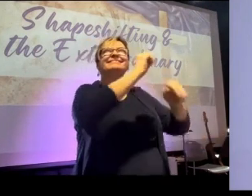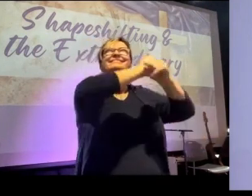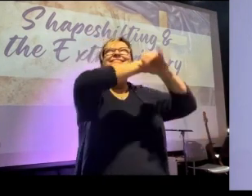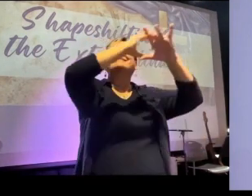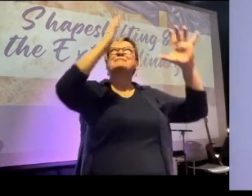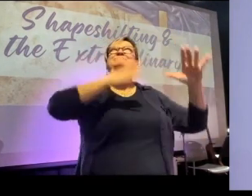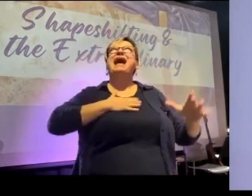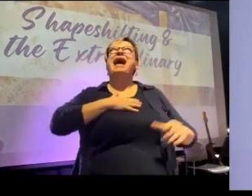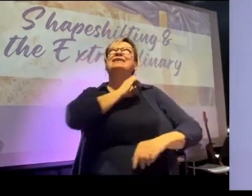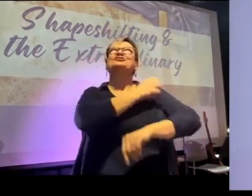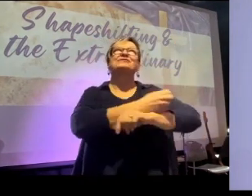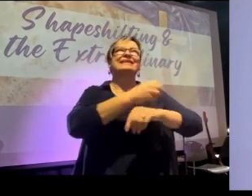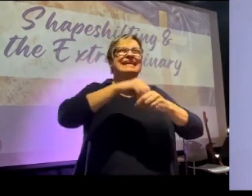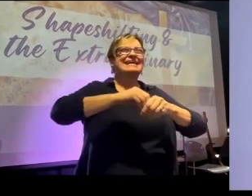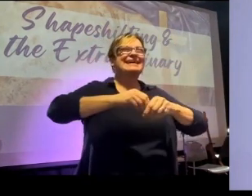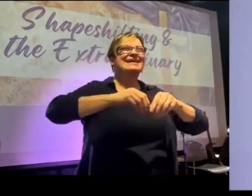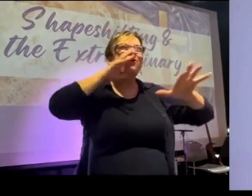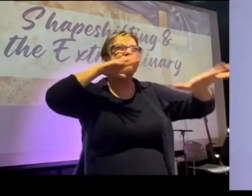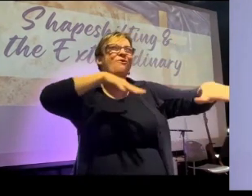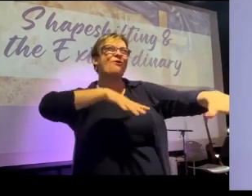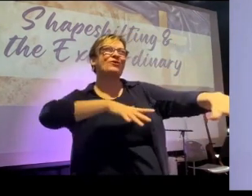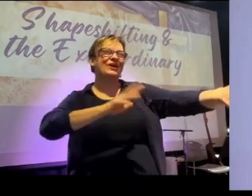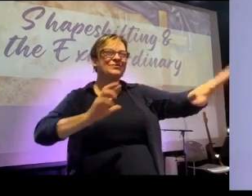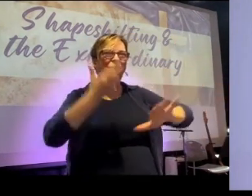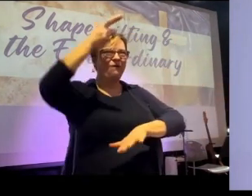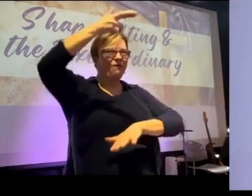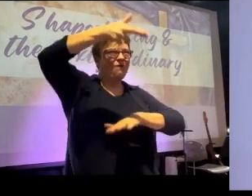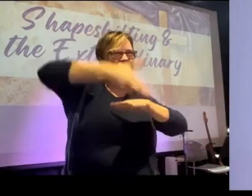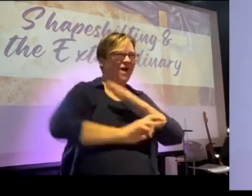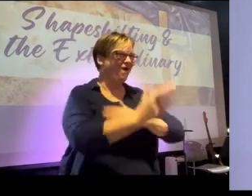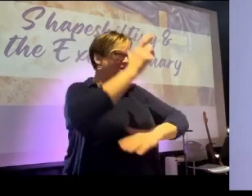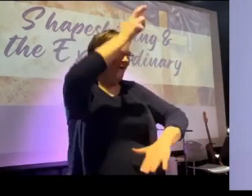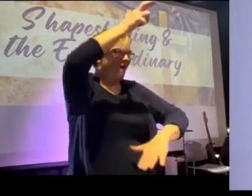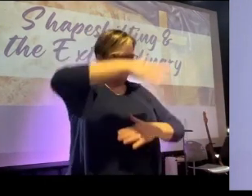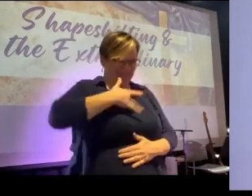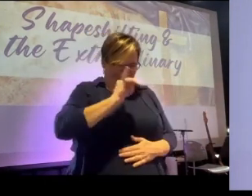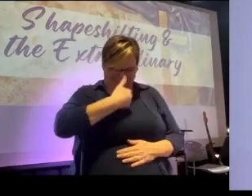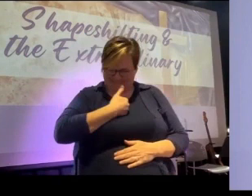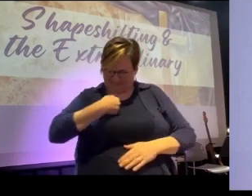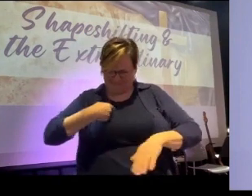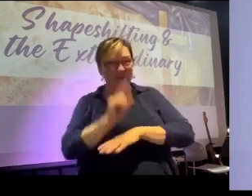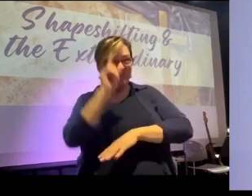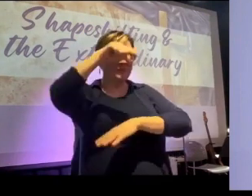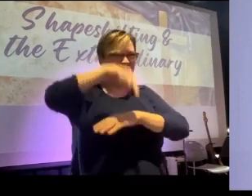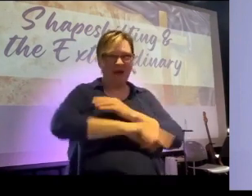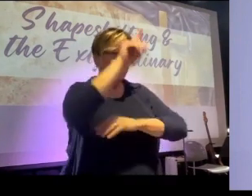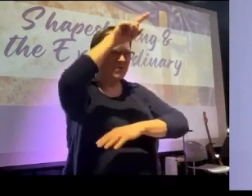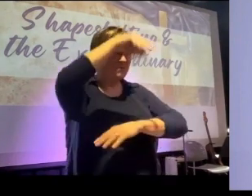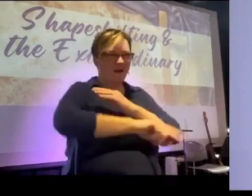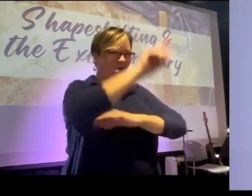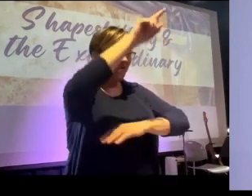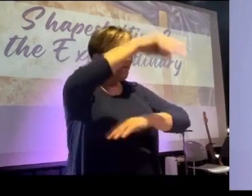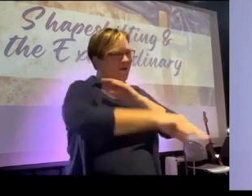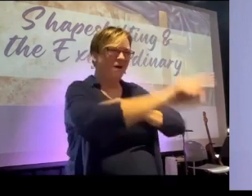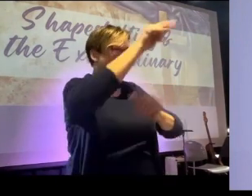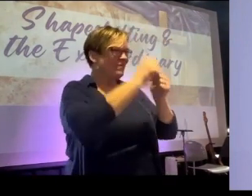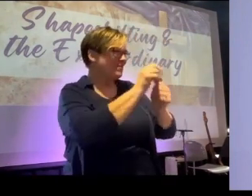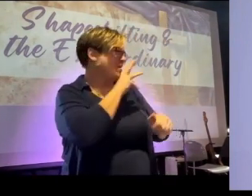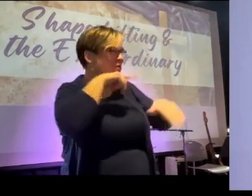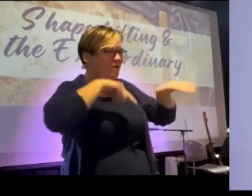swimming freely, jumping into the air, diving to the depths in